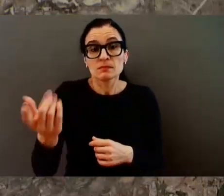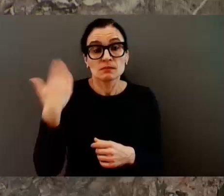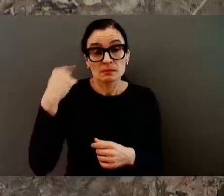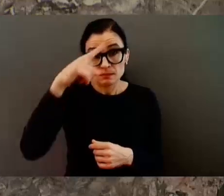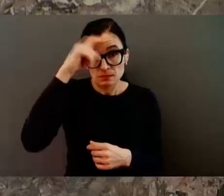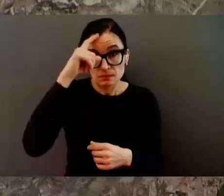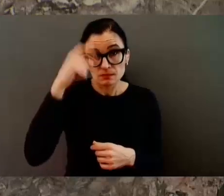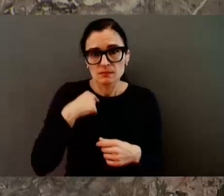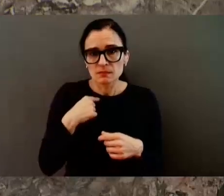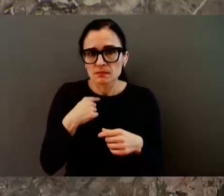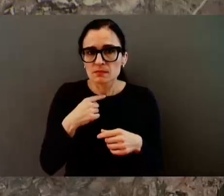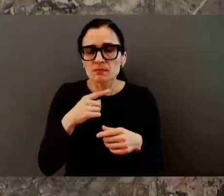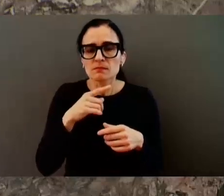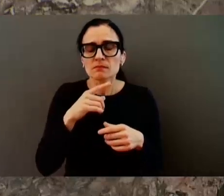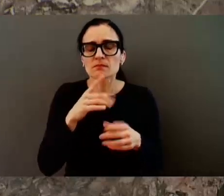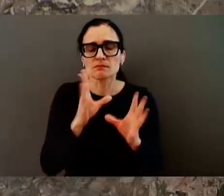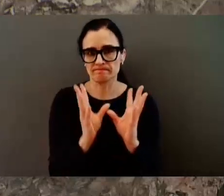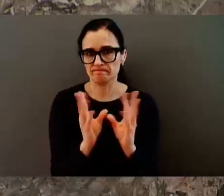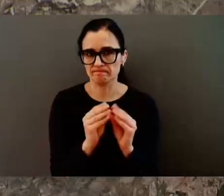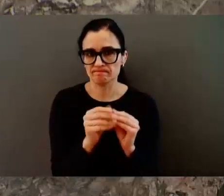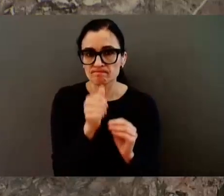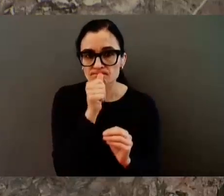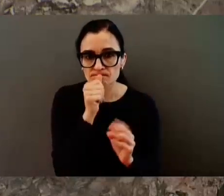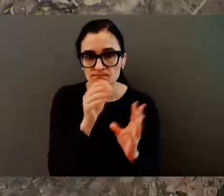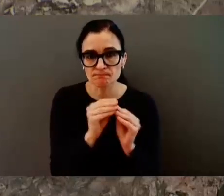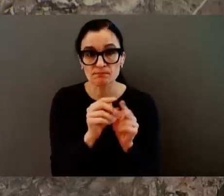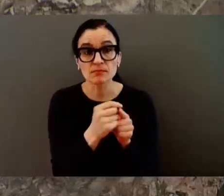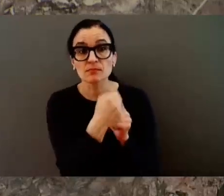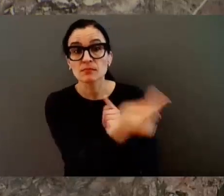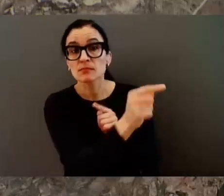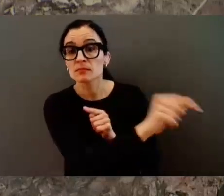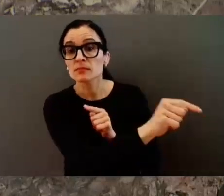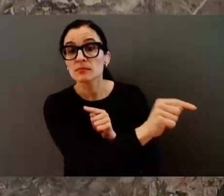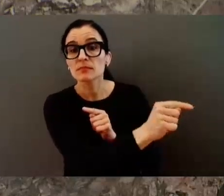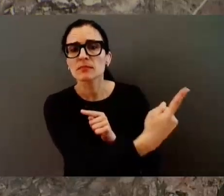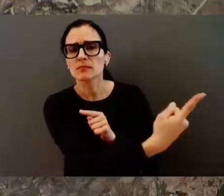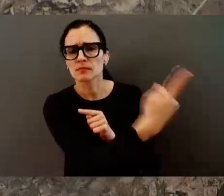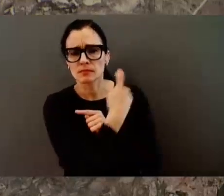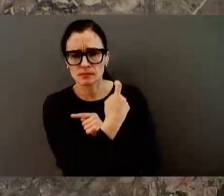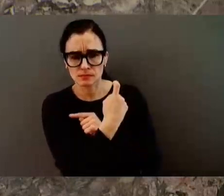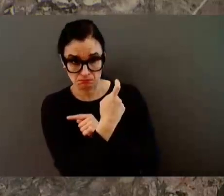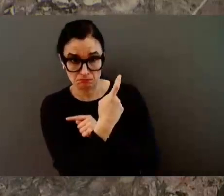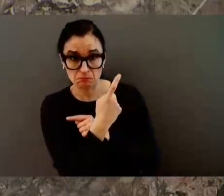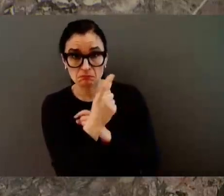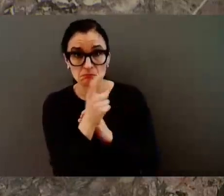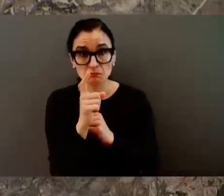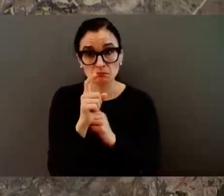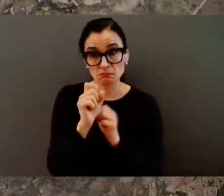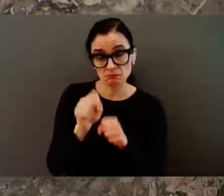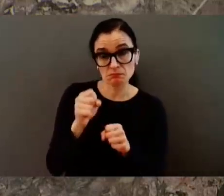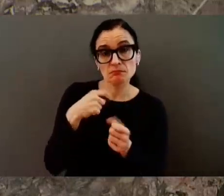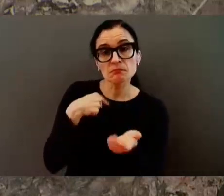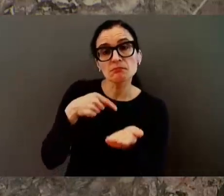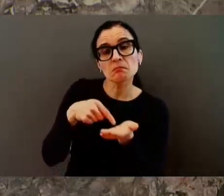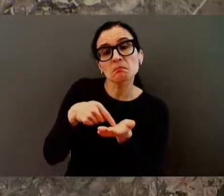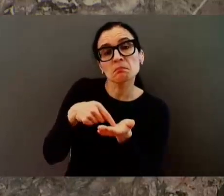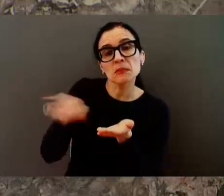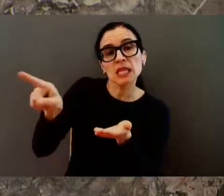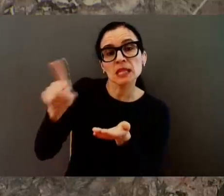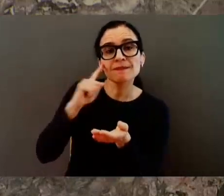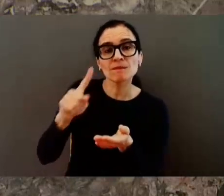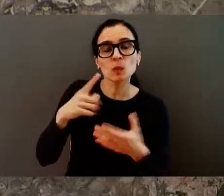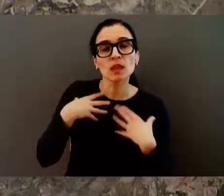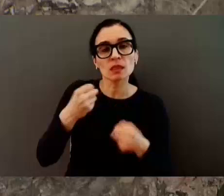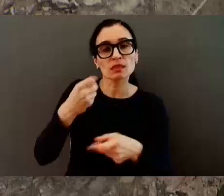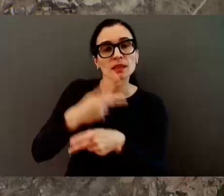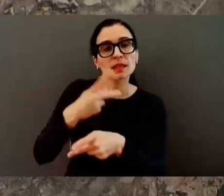for paid health care. He said that the Canada Health Act stops him from doing that for now. He said that he